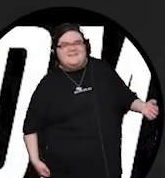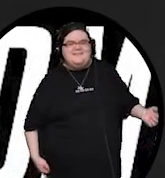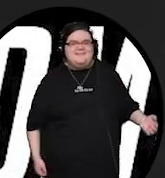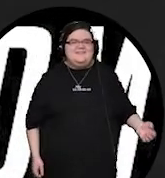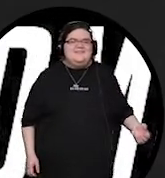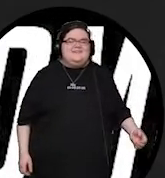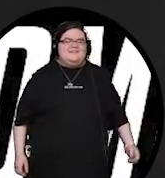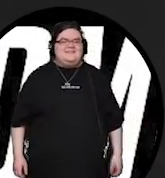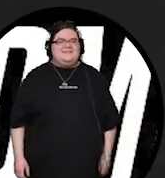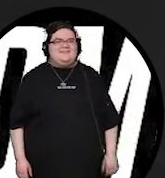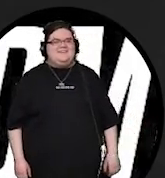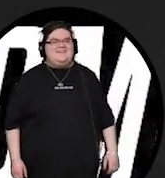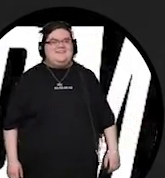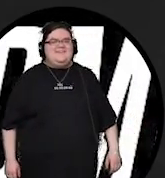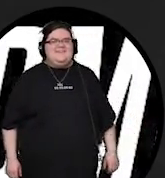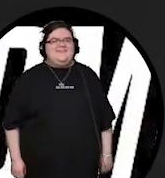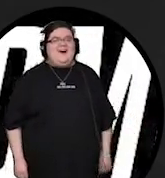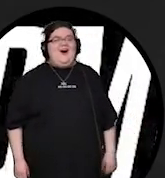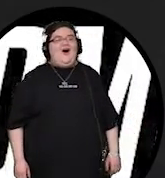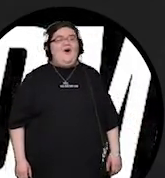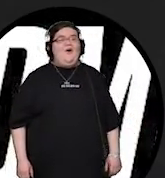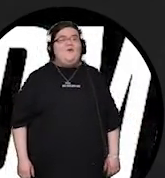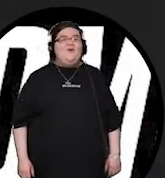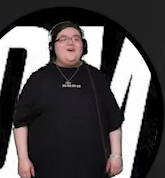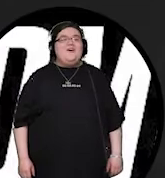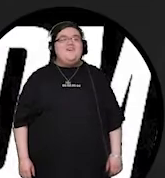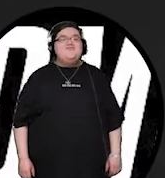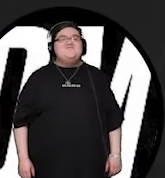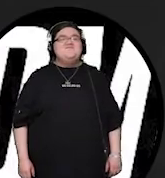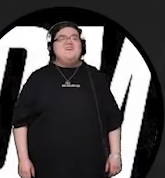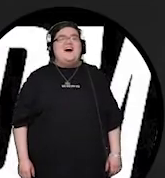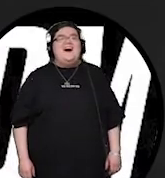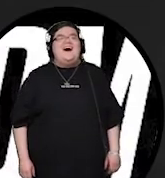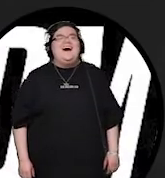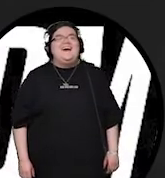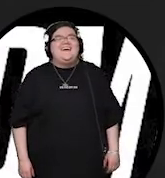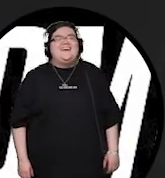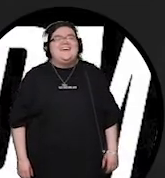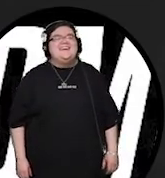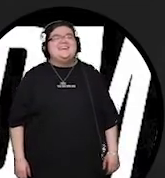A little bit of like a whip when he fucks. Okay. What the fuck? Oh